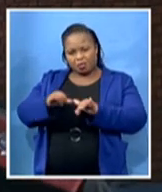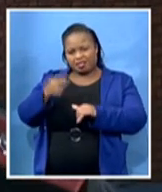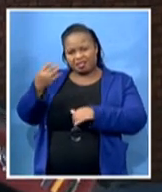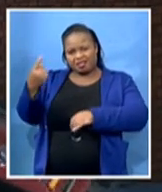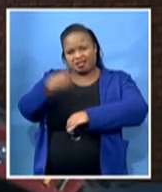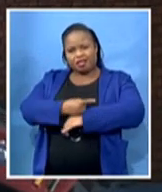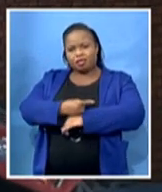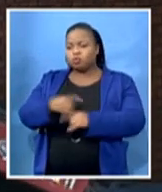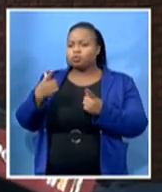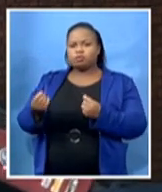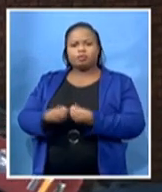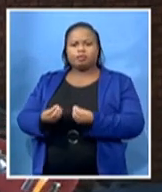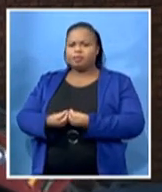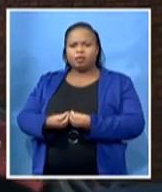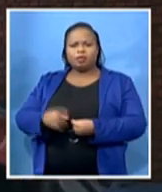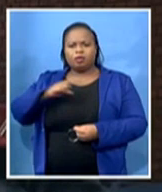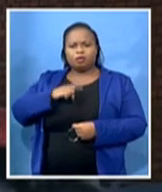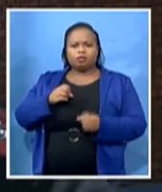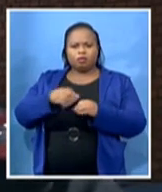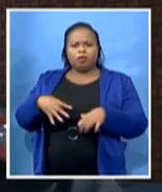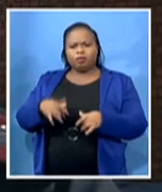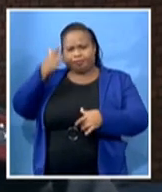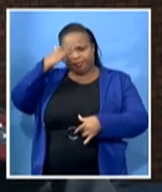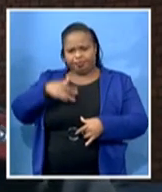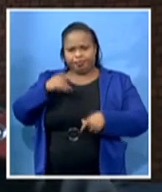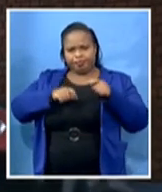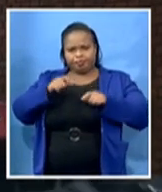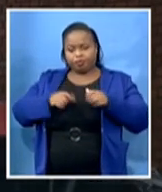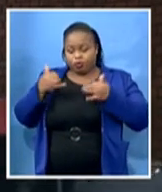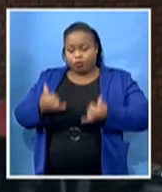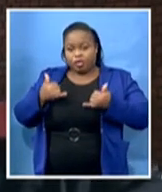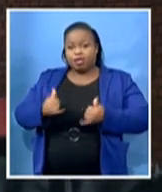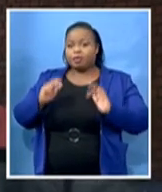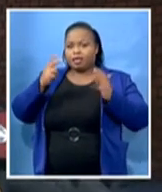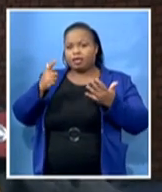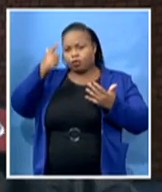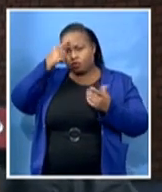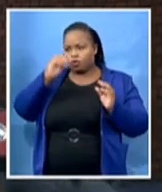moving patients today around 8 o'clock to different facilities so that they can